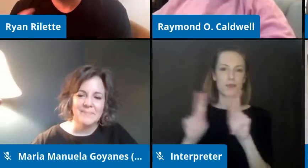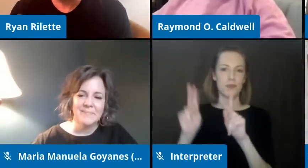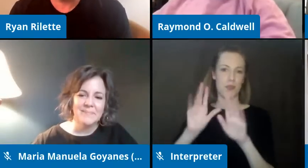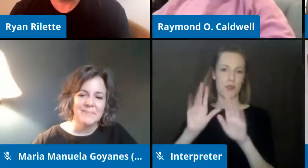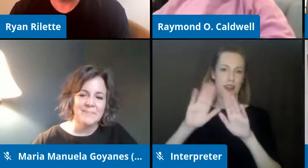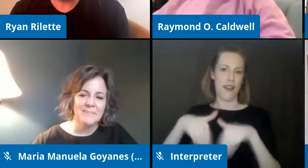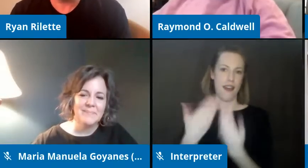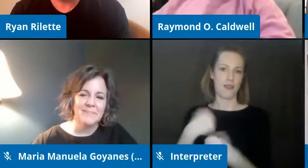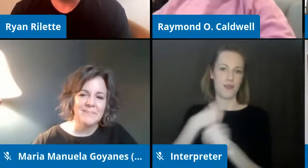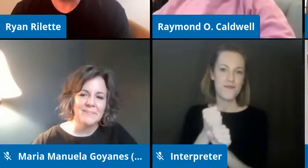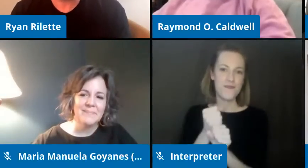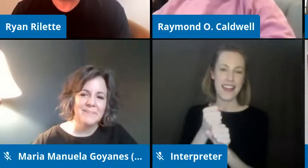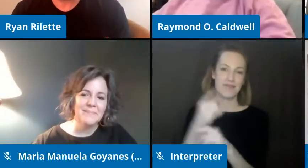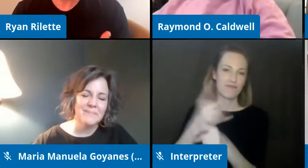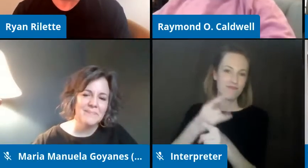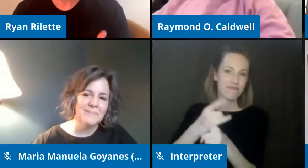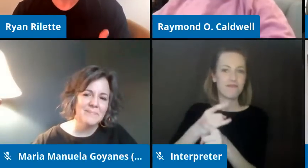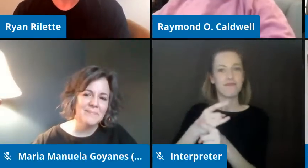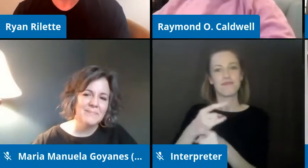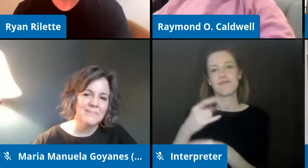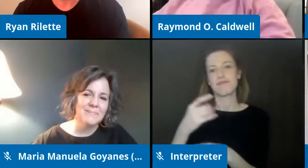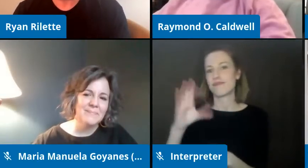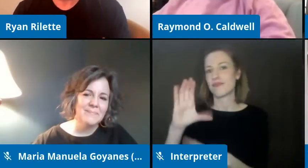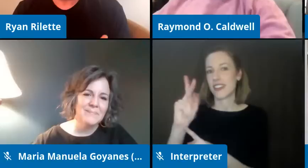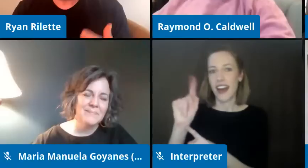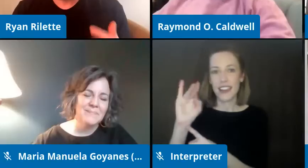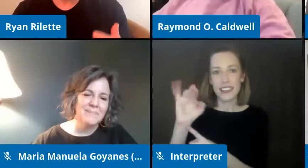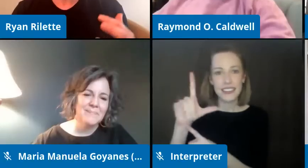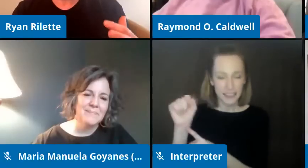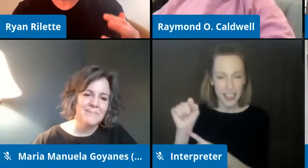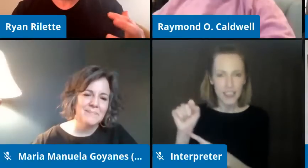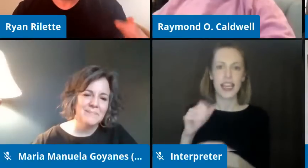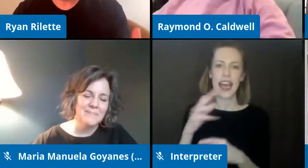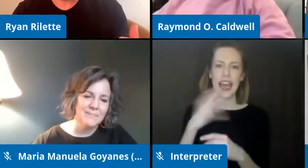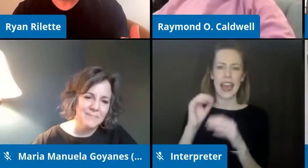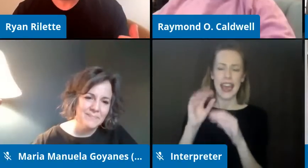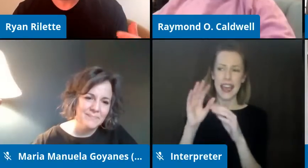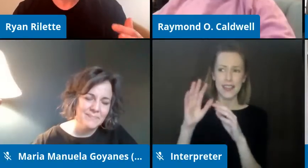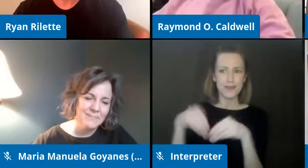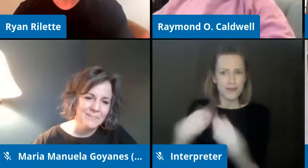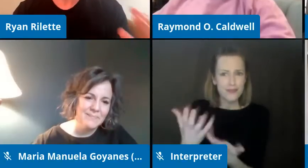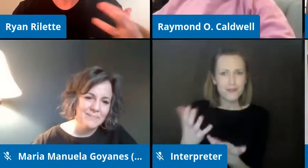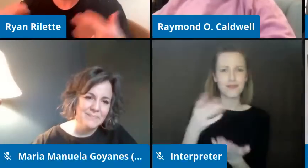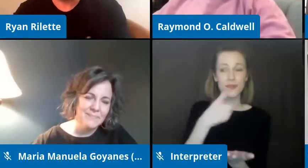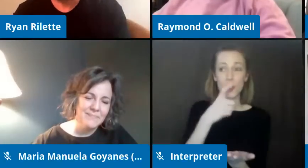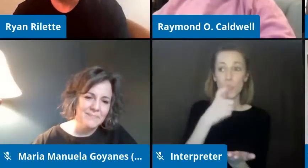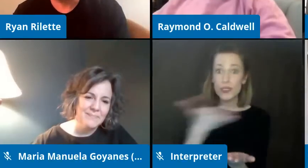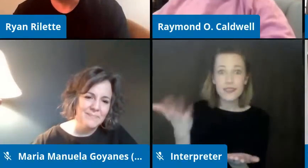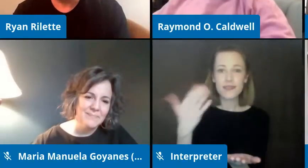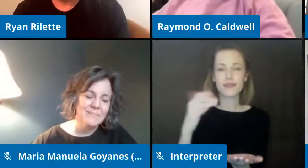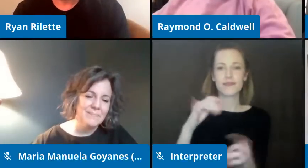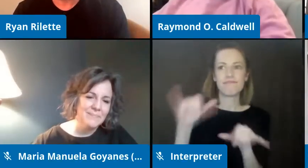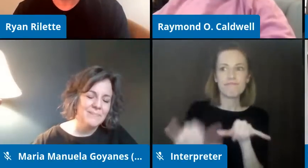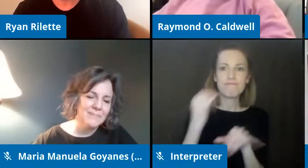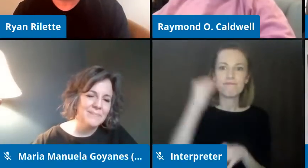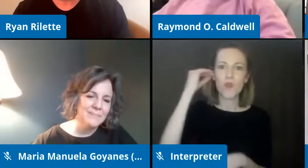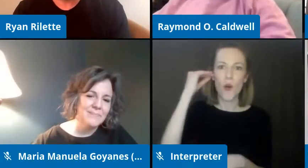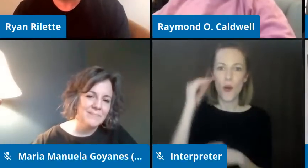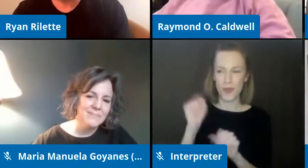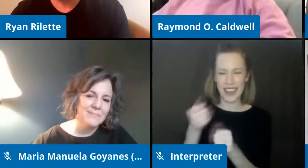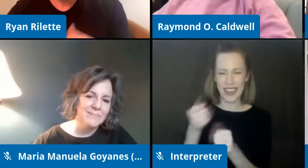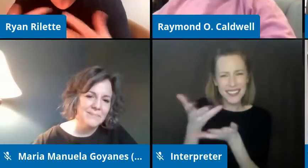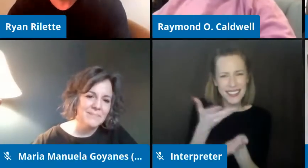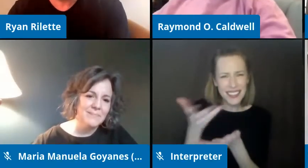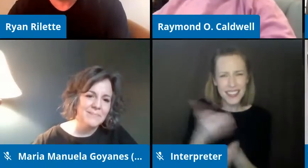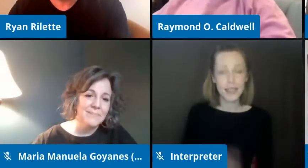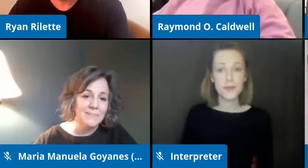feel like a lot of what we're doing right now is simply trying to make sure that our community is still turning to us, is that we're